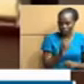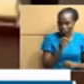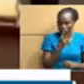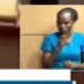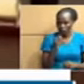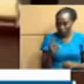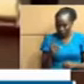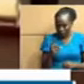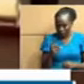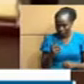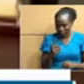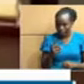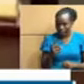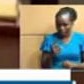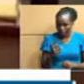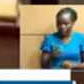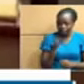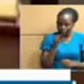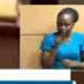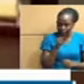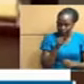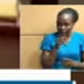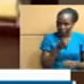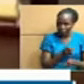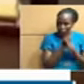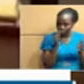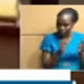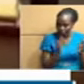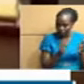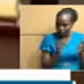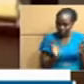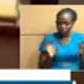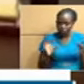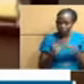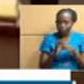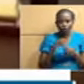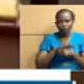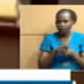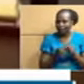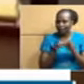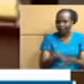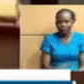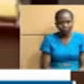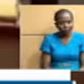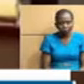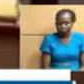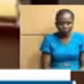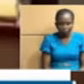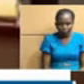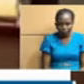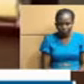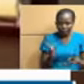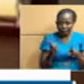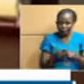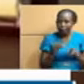2021 is not COVID responsive, and the process is leading to